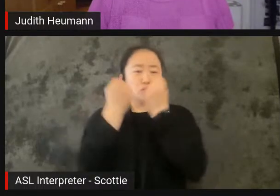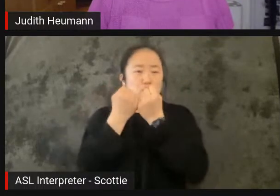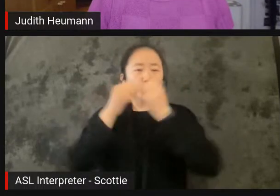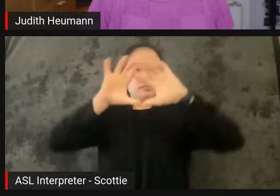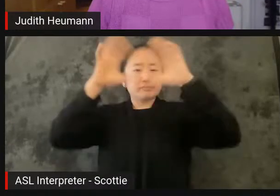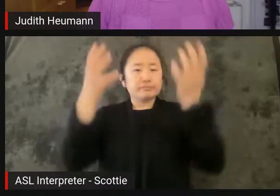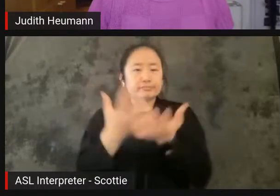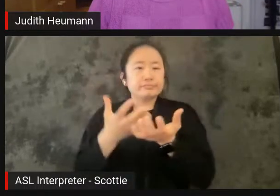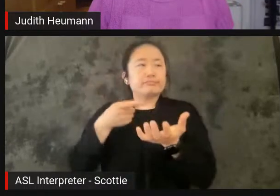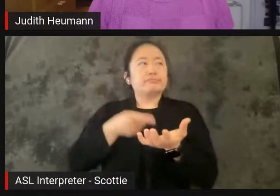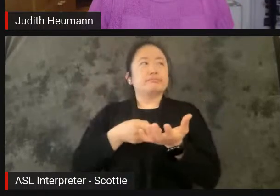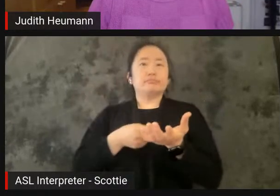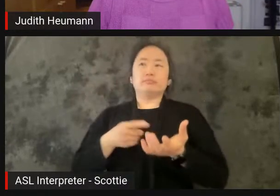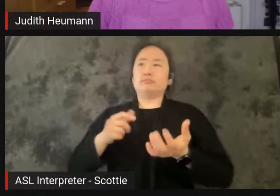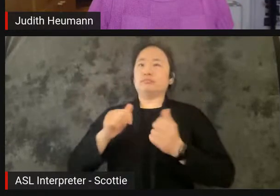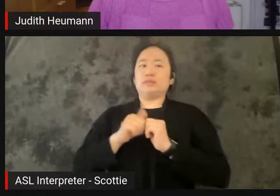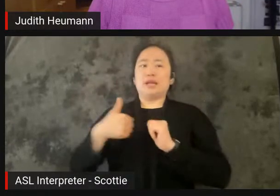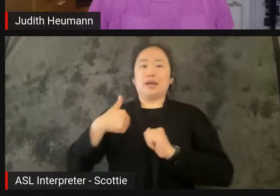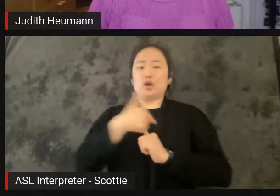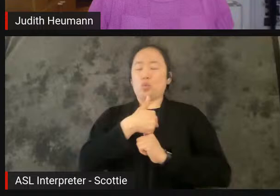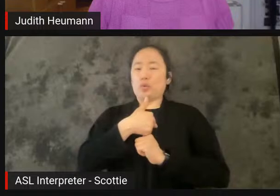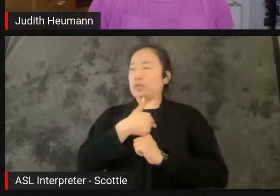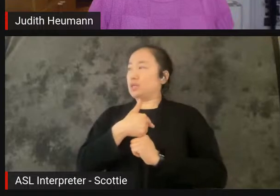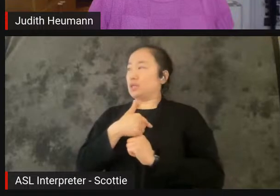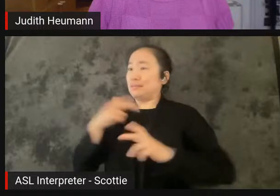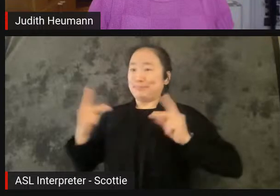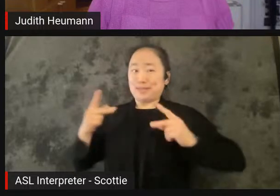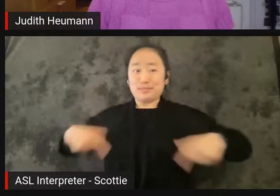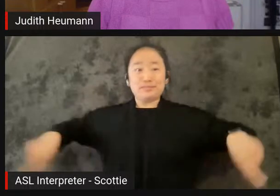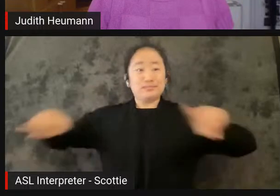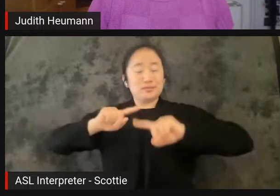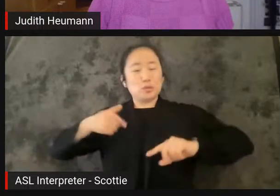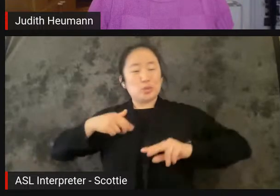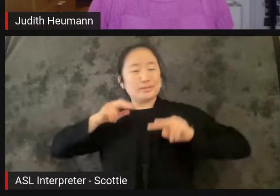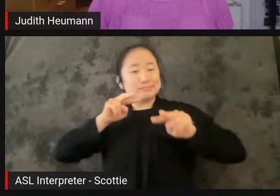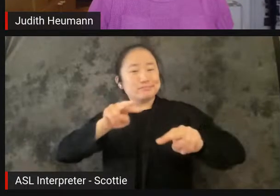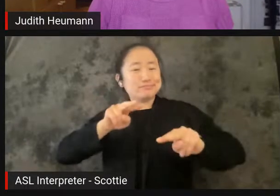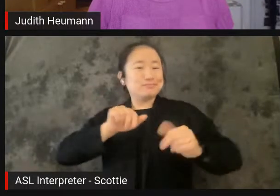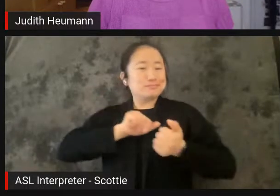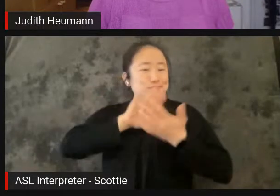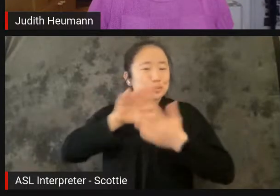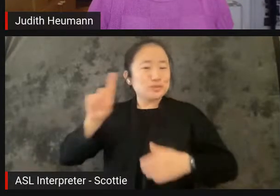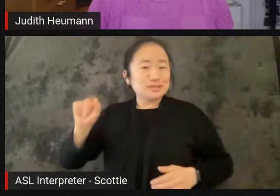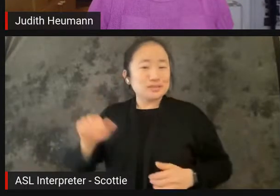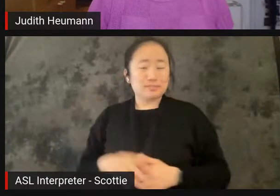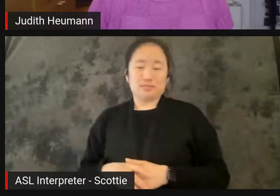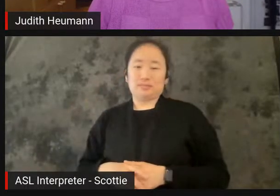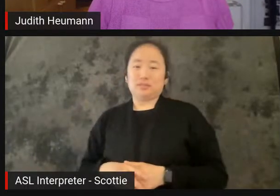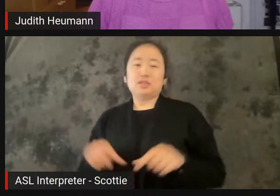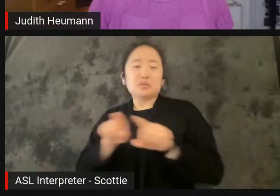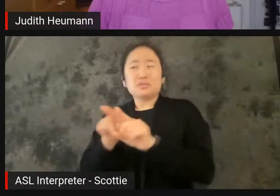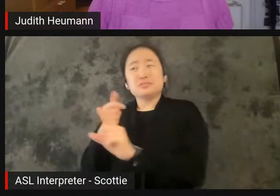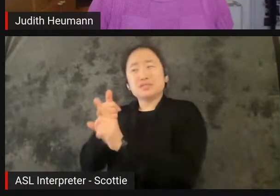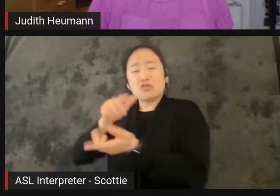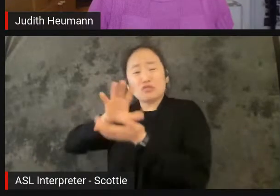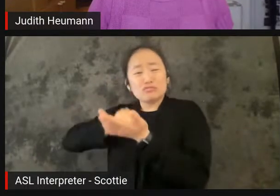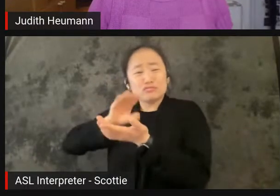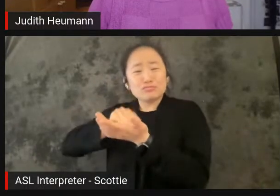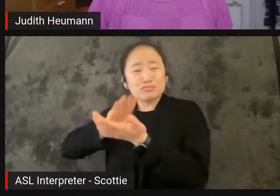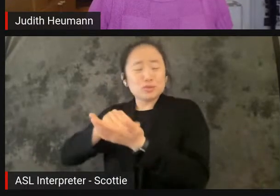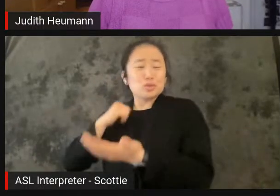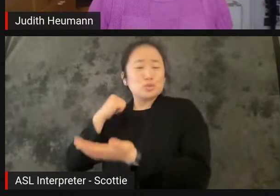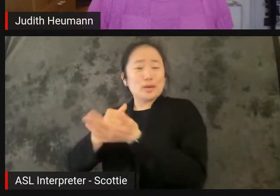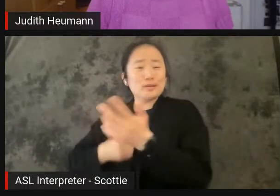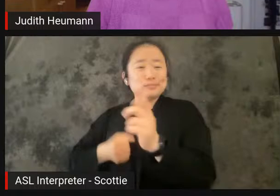collectively deal with disability as a society, and educate yourself about that so that you can help change